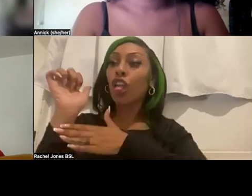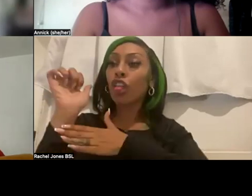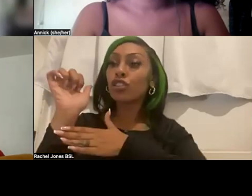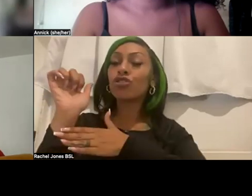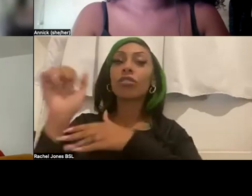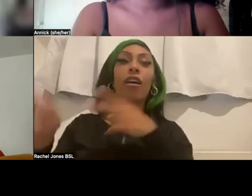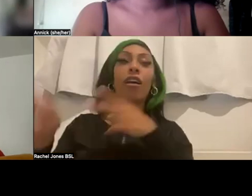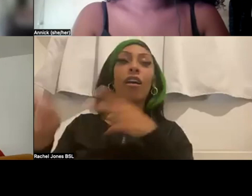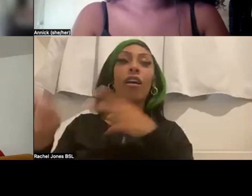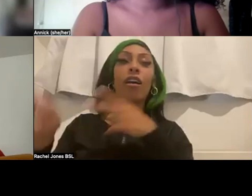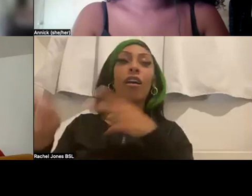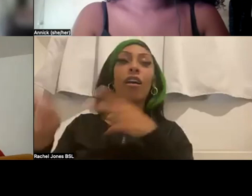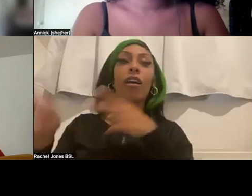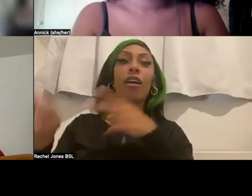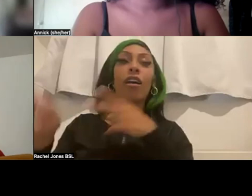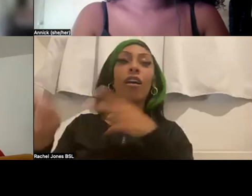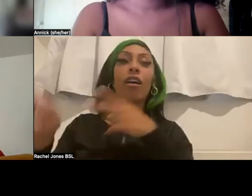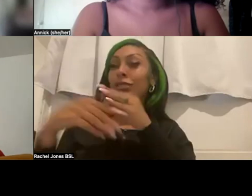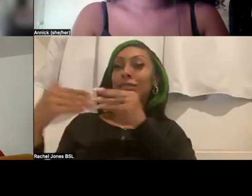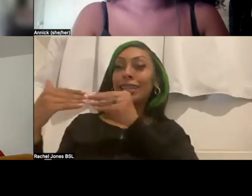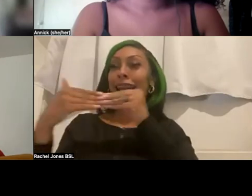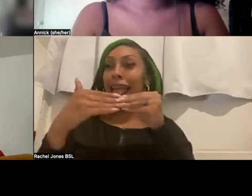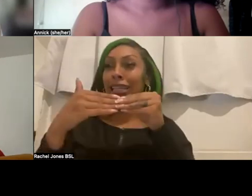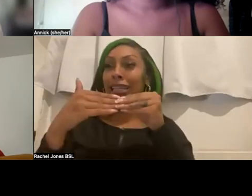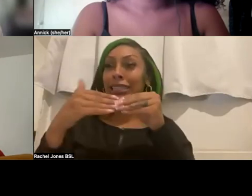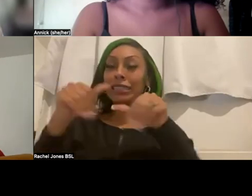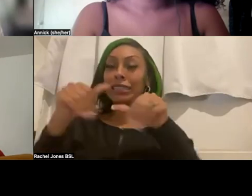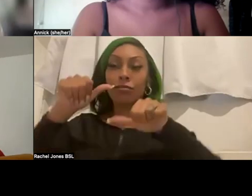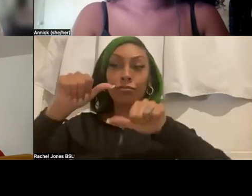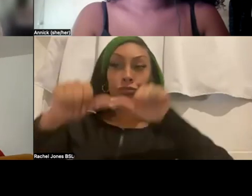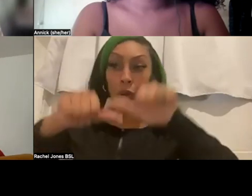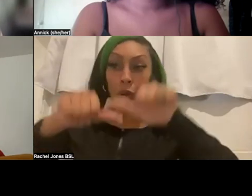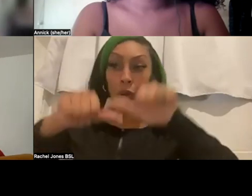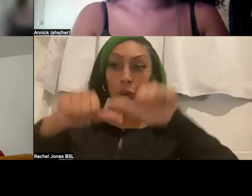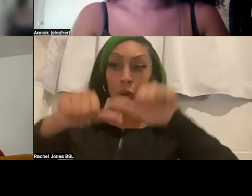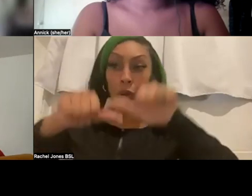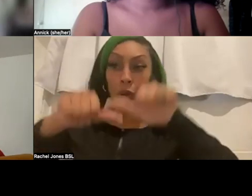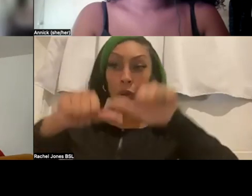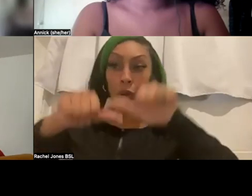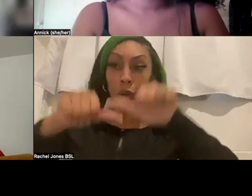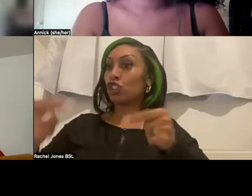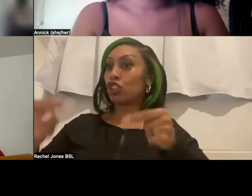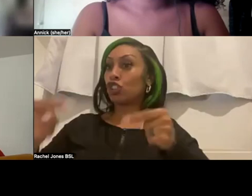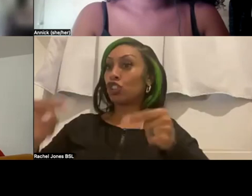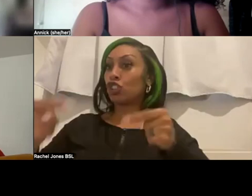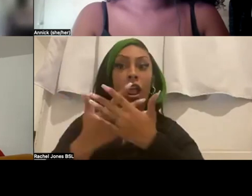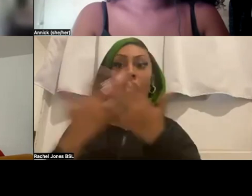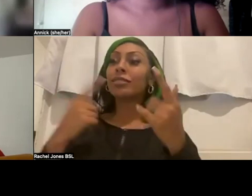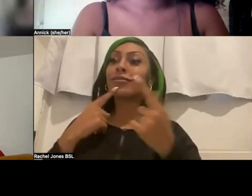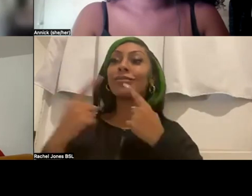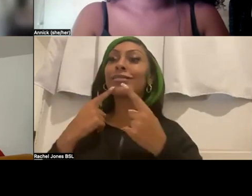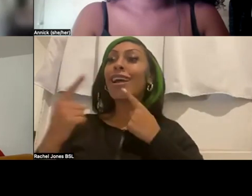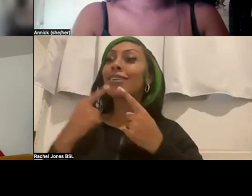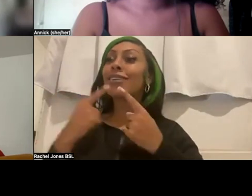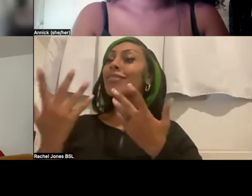migrant-led research methods and processes. The challenges are multiple. Data around migrancy is scarce, but it is